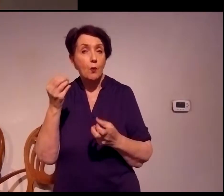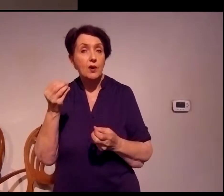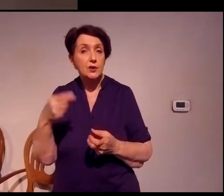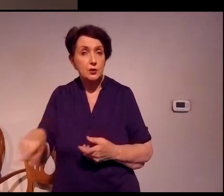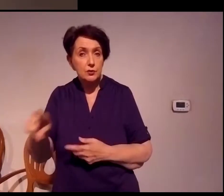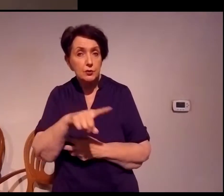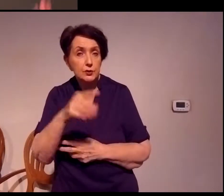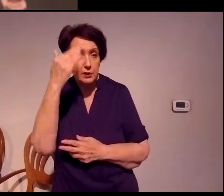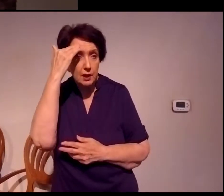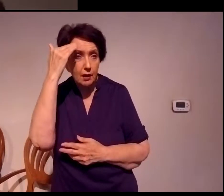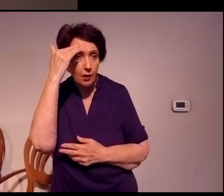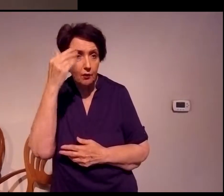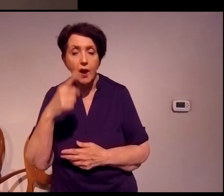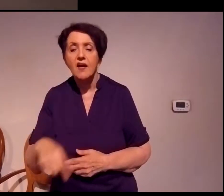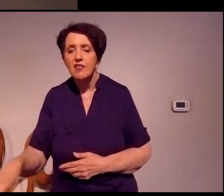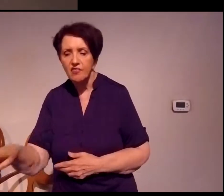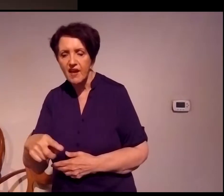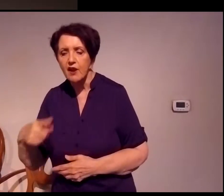Everybody breathe.